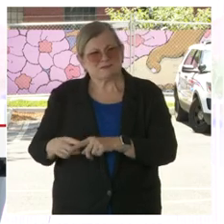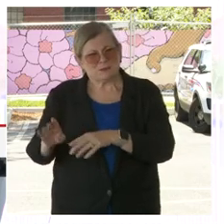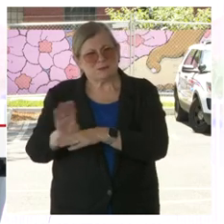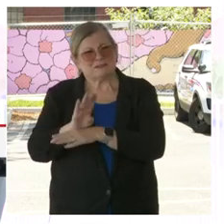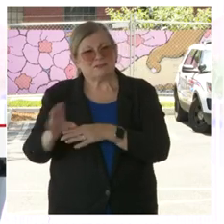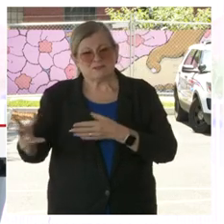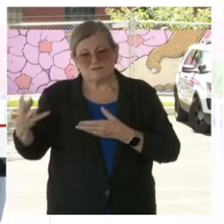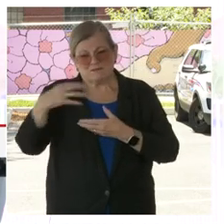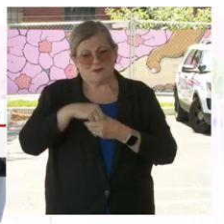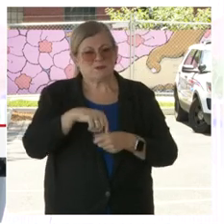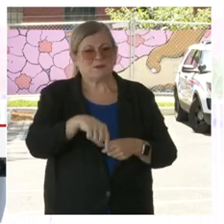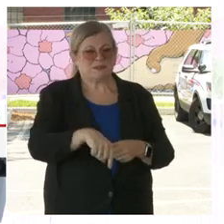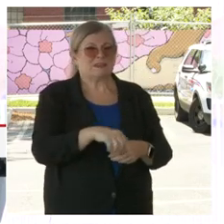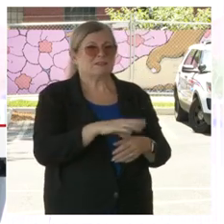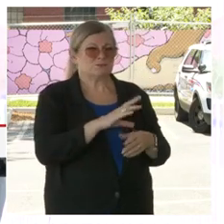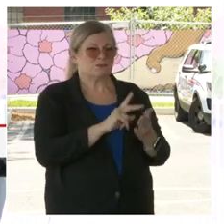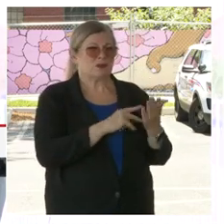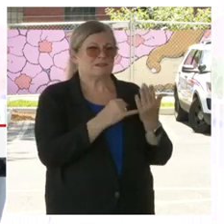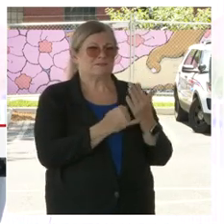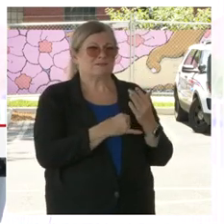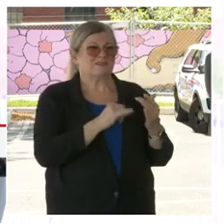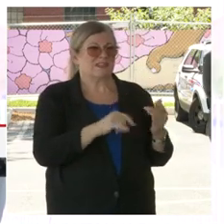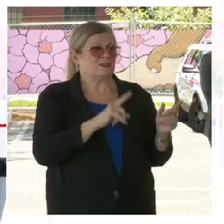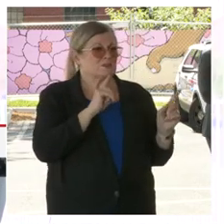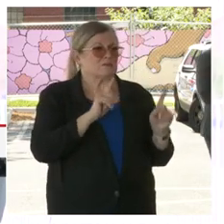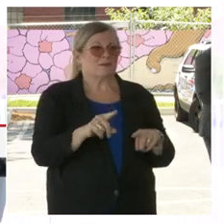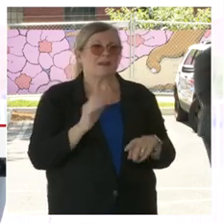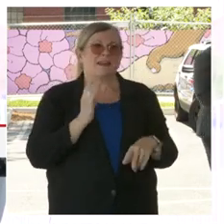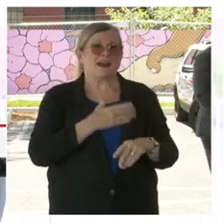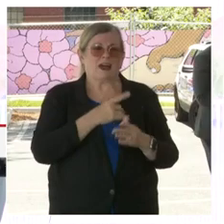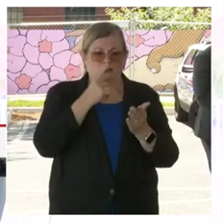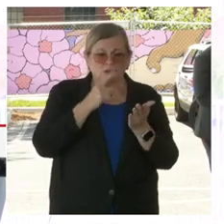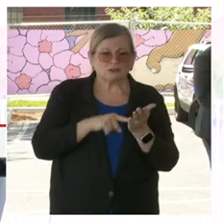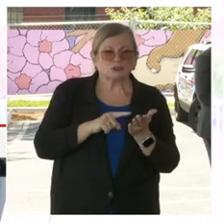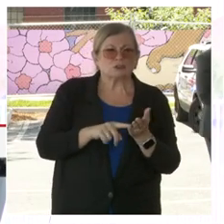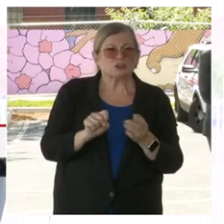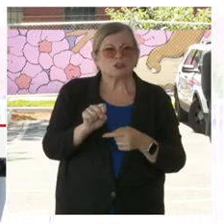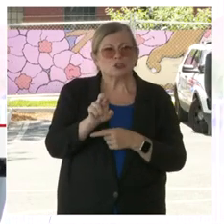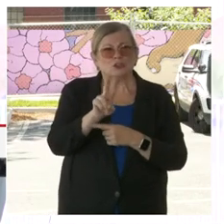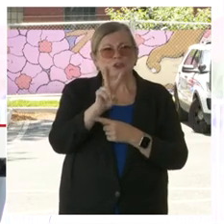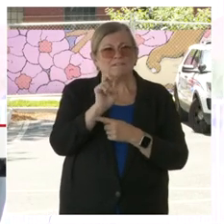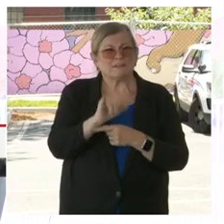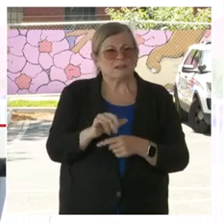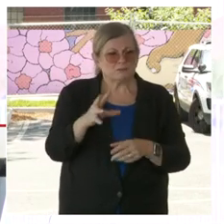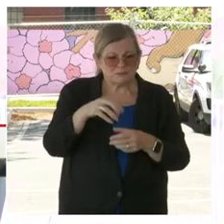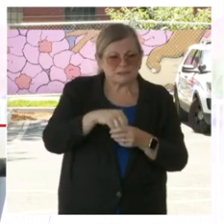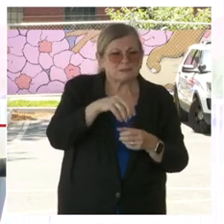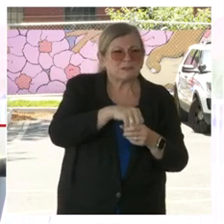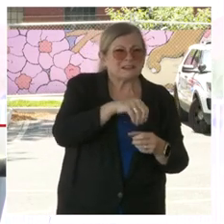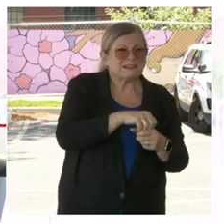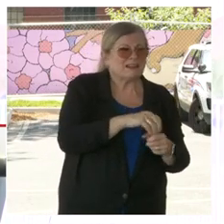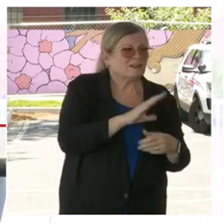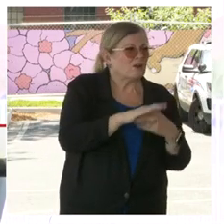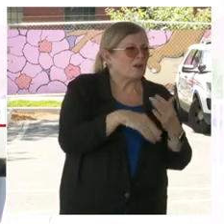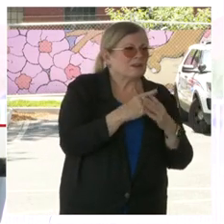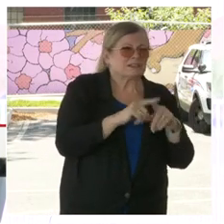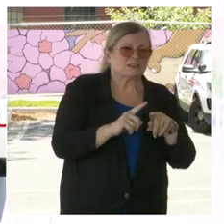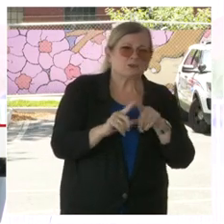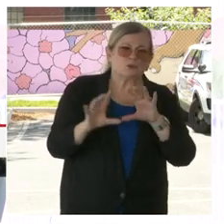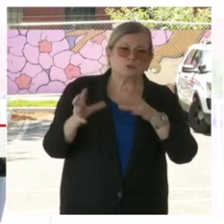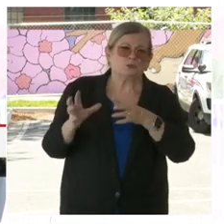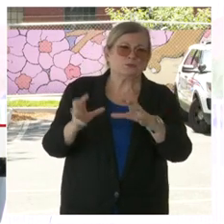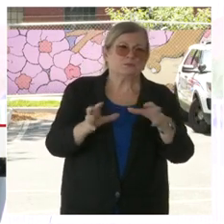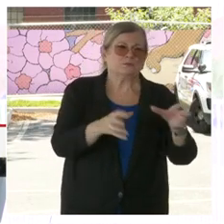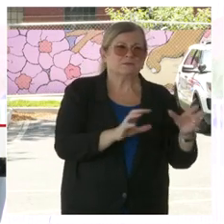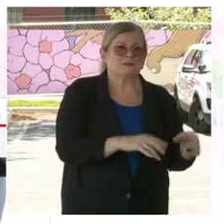to our surveys about what should be on this site, participated in focus groups, gave us feedback and advice. I also want to thank those who committed